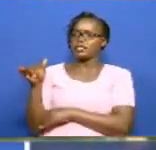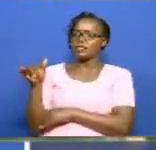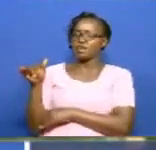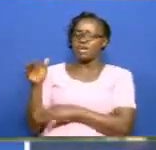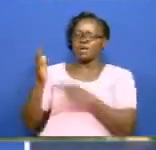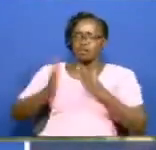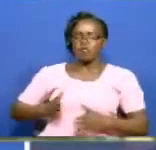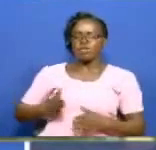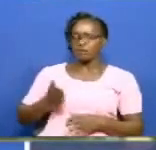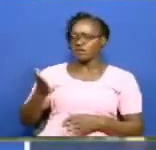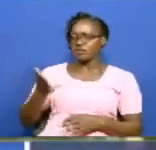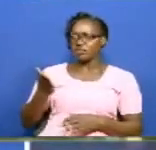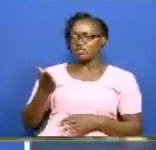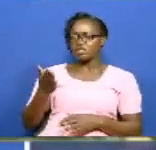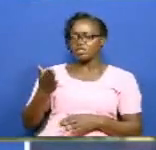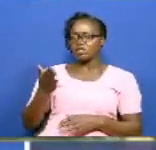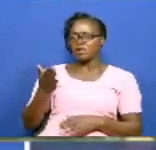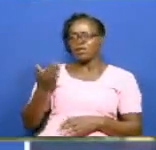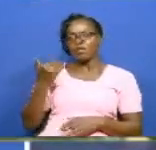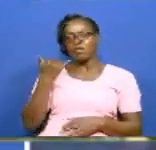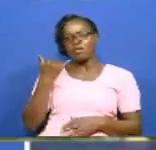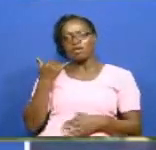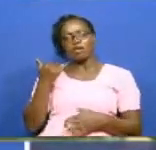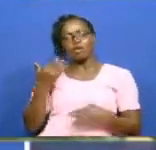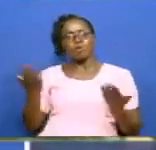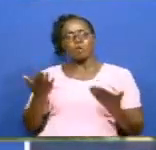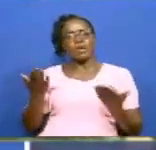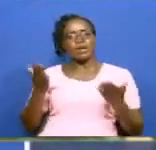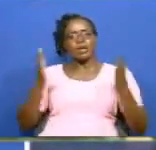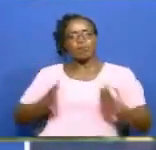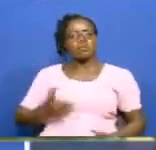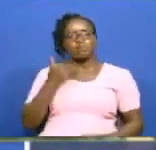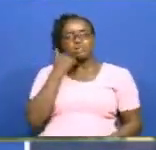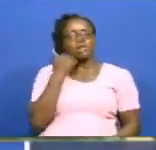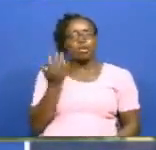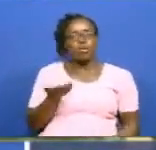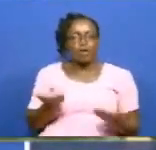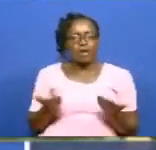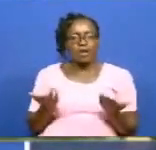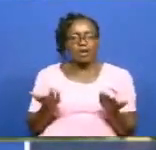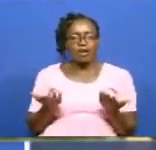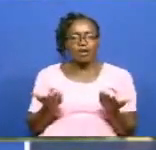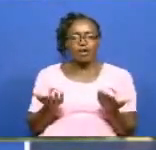who called me from my house where the patient he was talking about was.